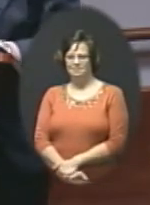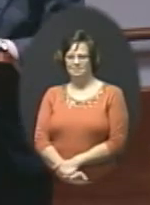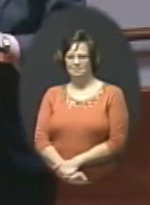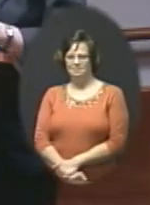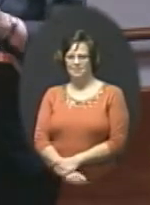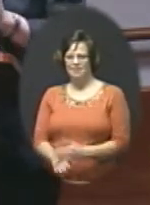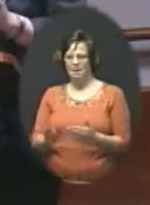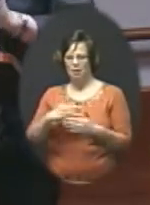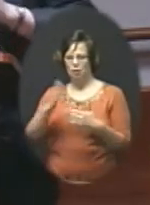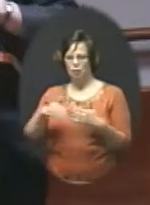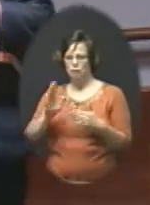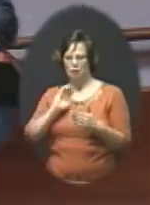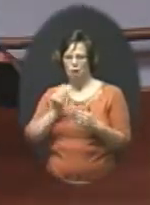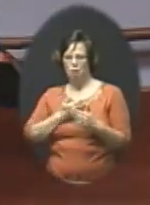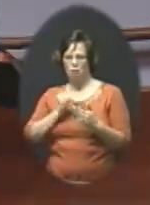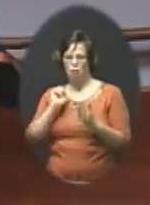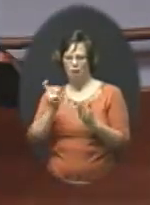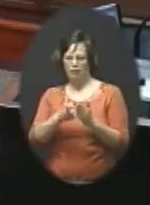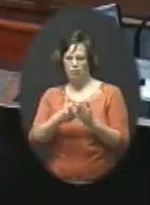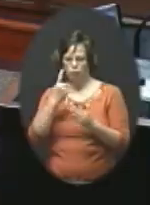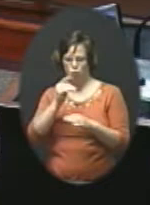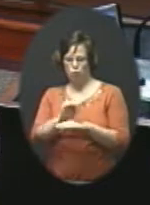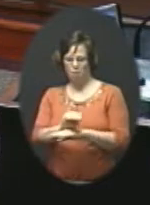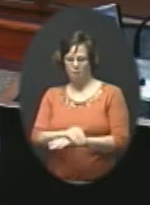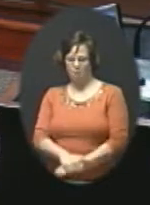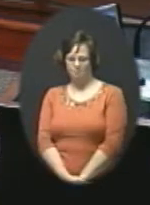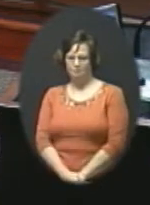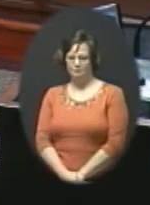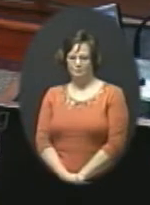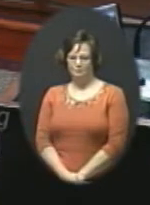And that concludes our recognitions tonight.